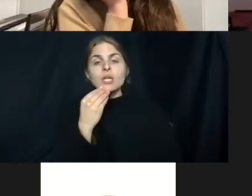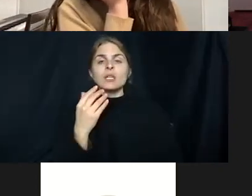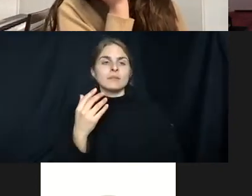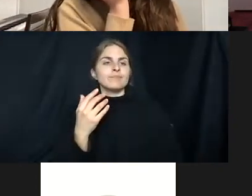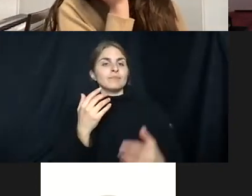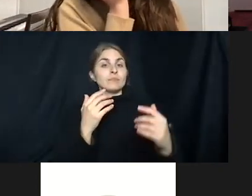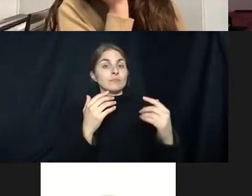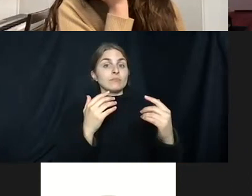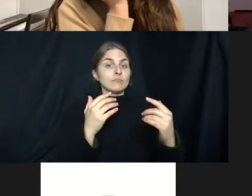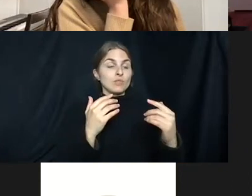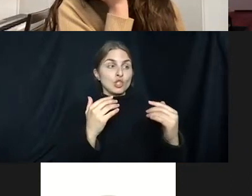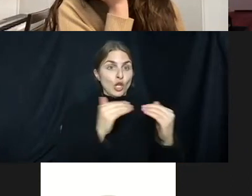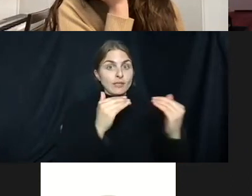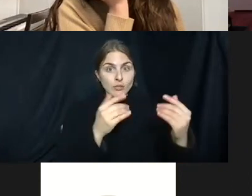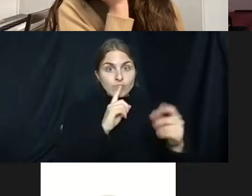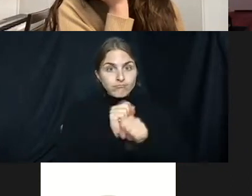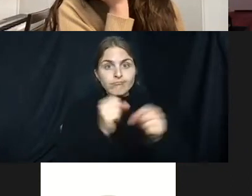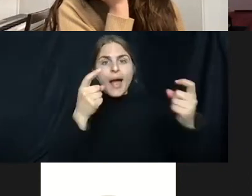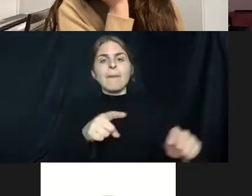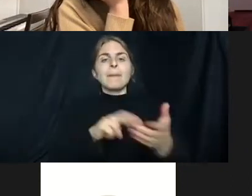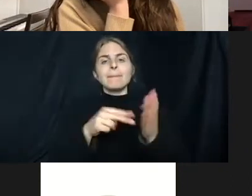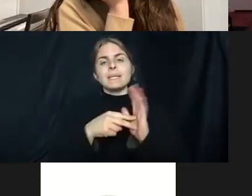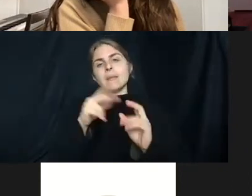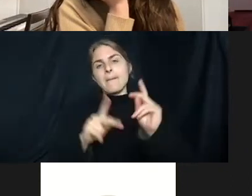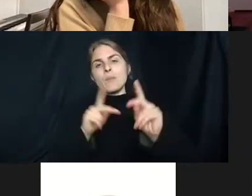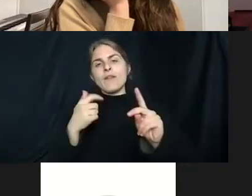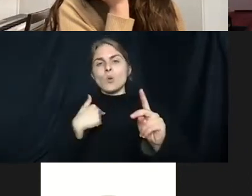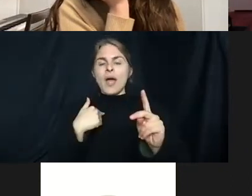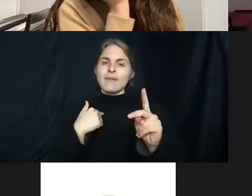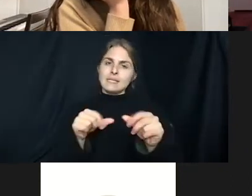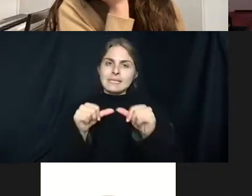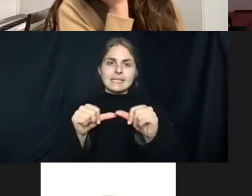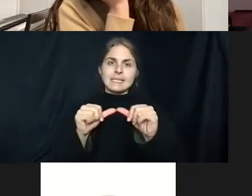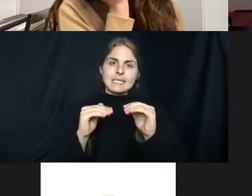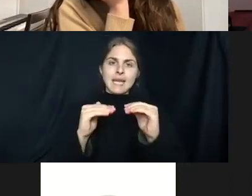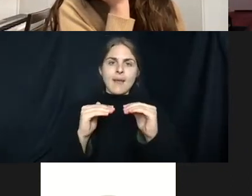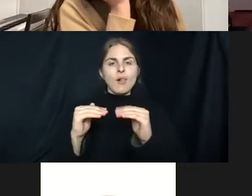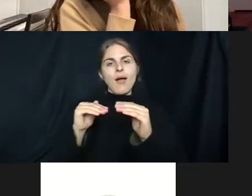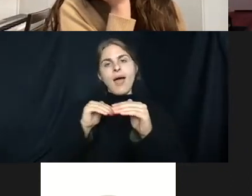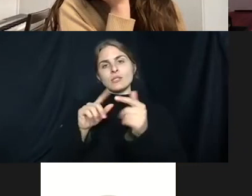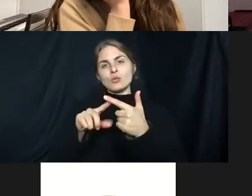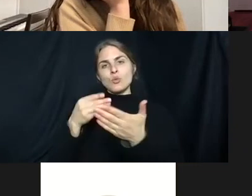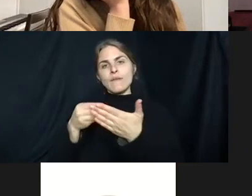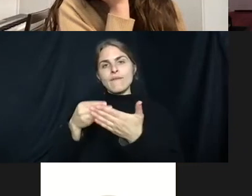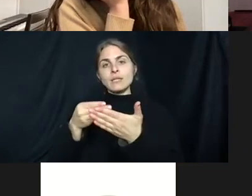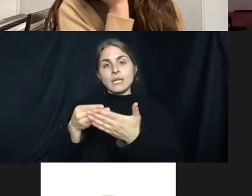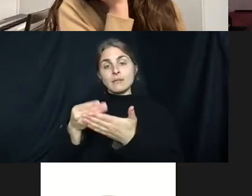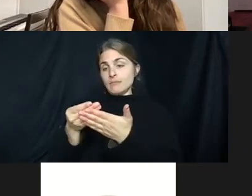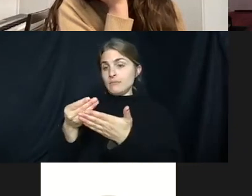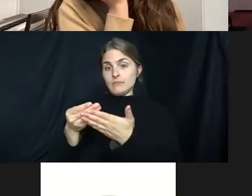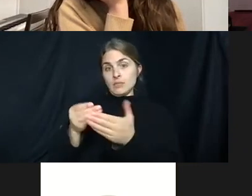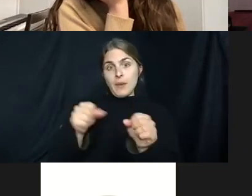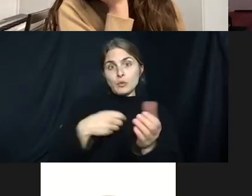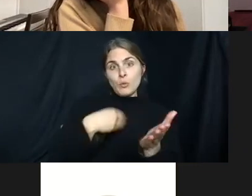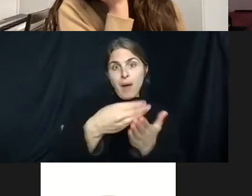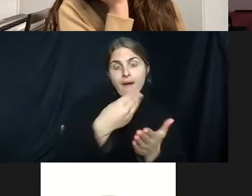then that means that people need to have stable access to funding whenever they need it in order to buy food, and